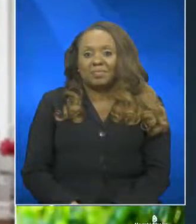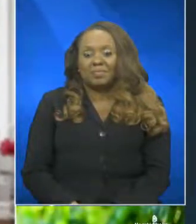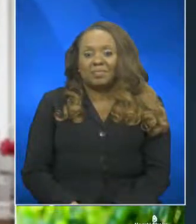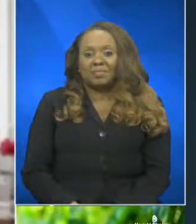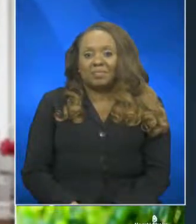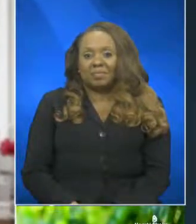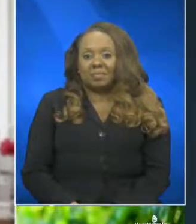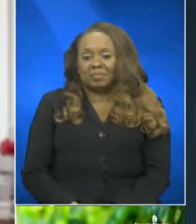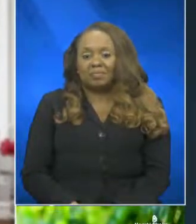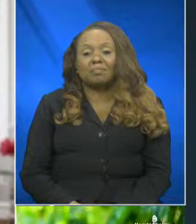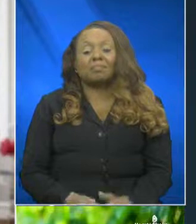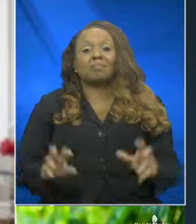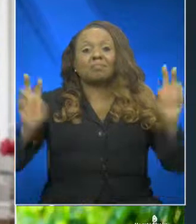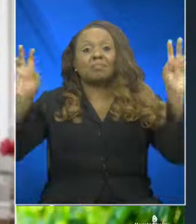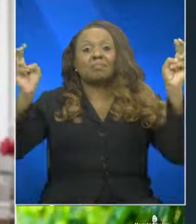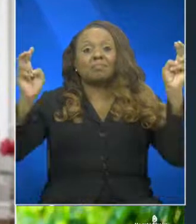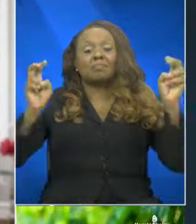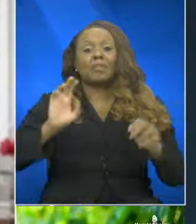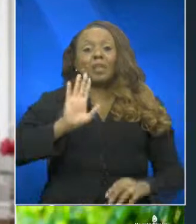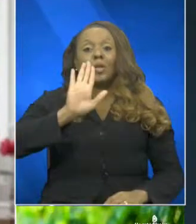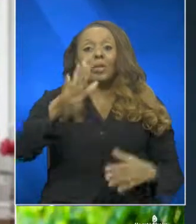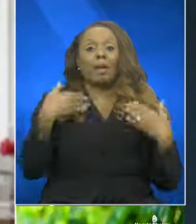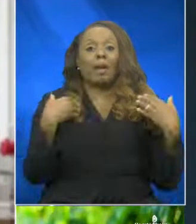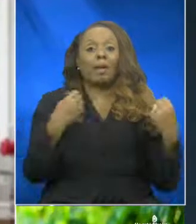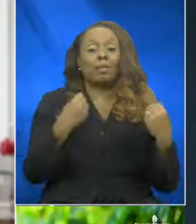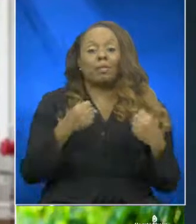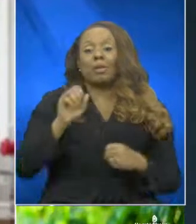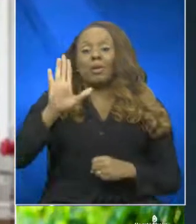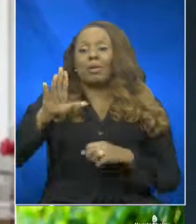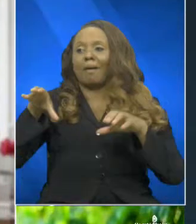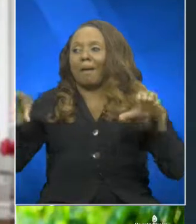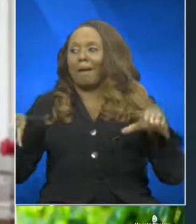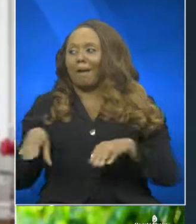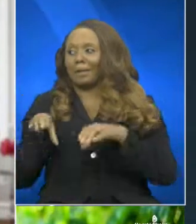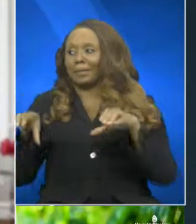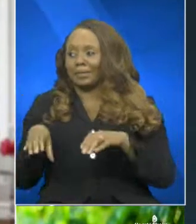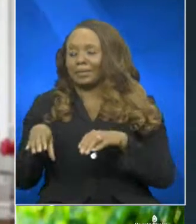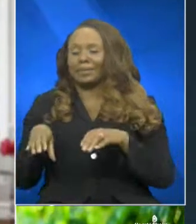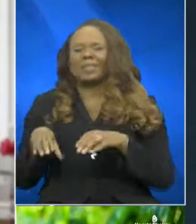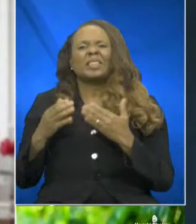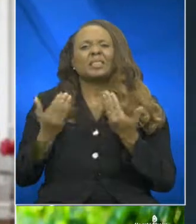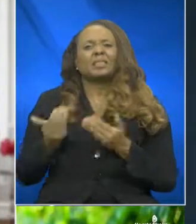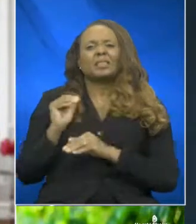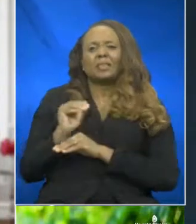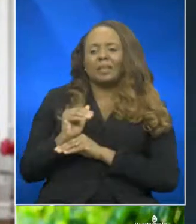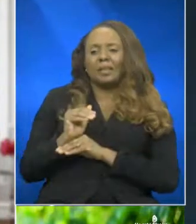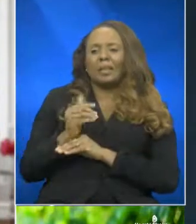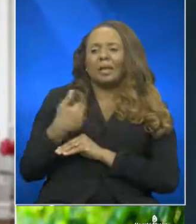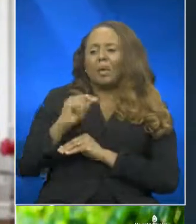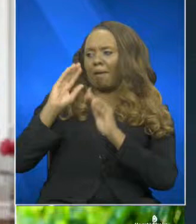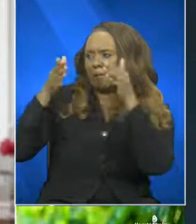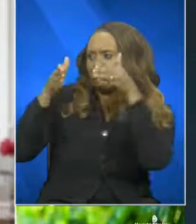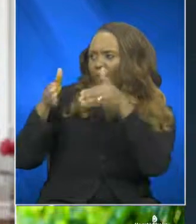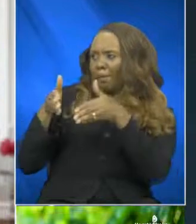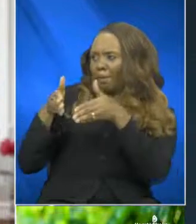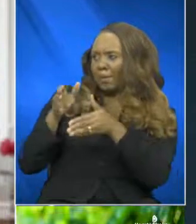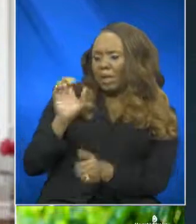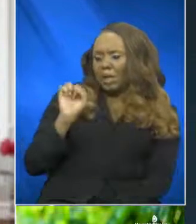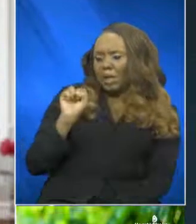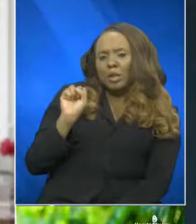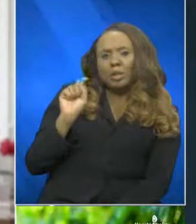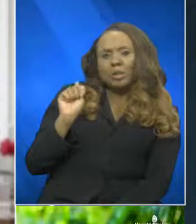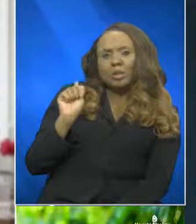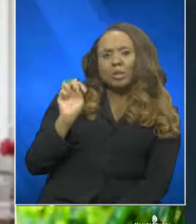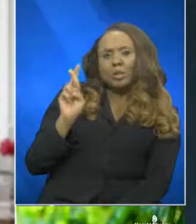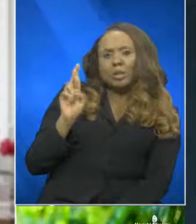This is Your Health, Your Action. Tonight we're taking a look at strokes and stroke